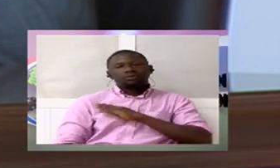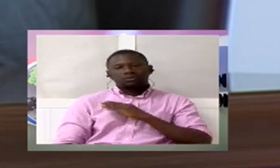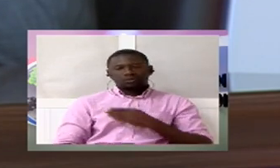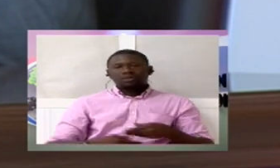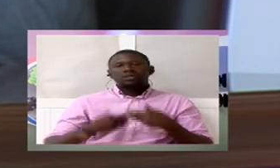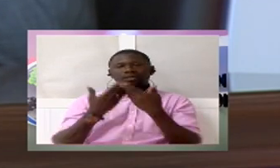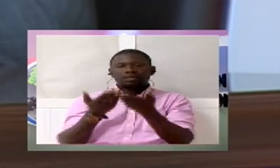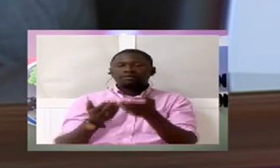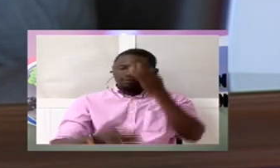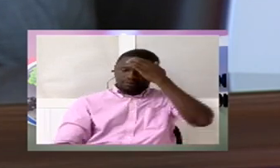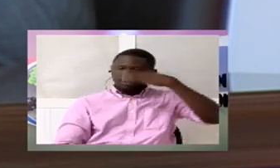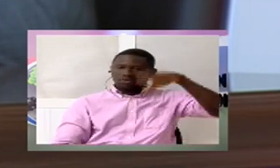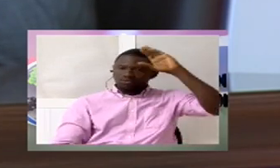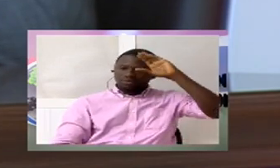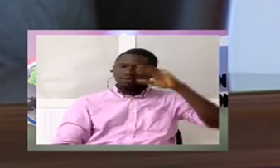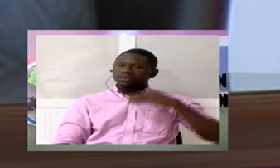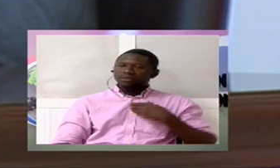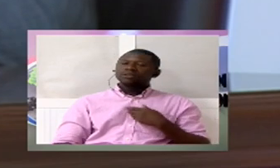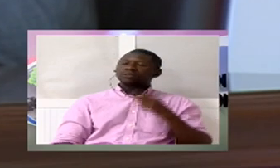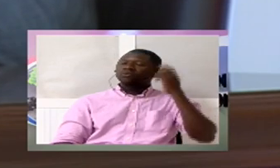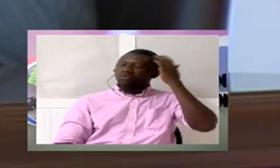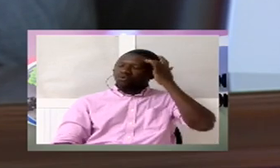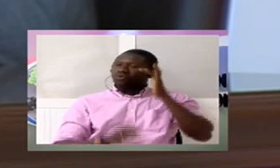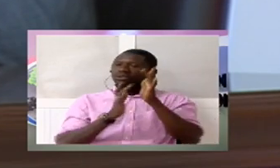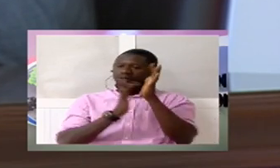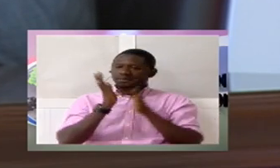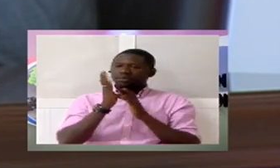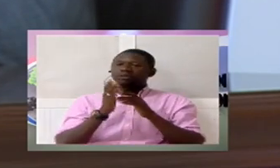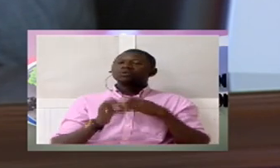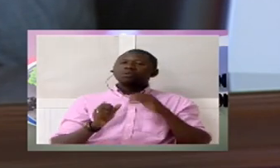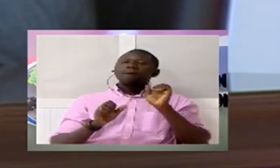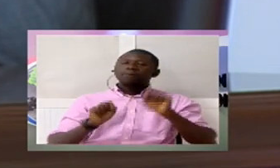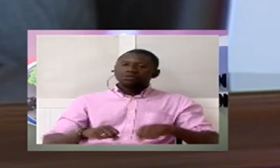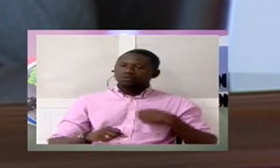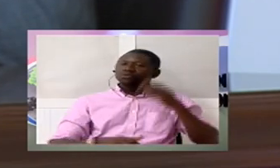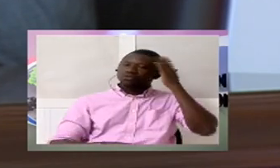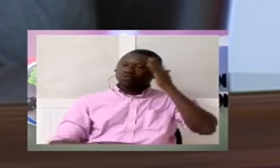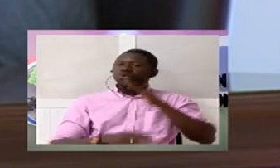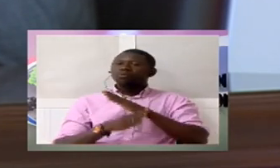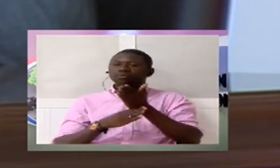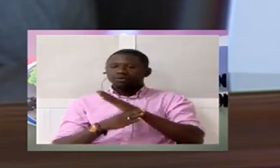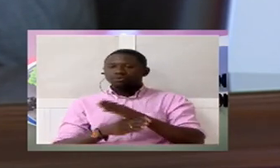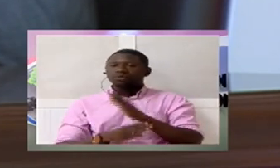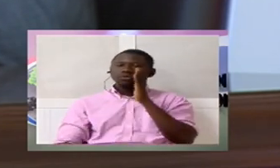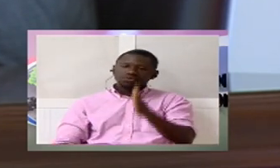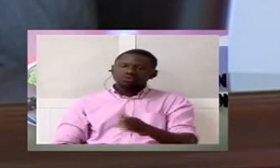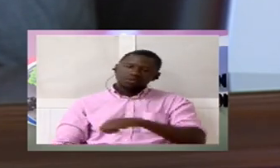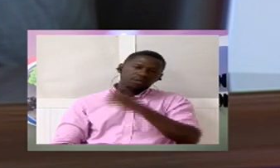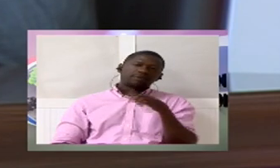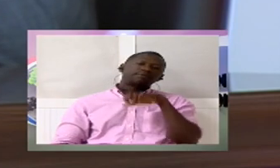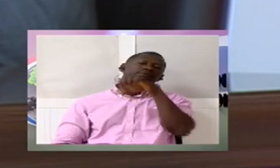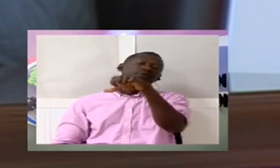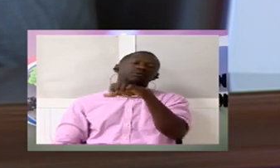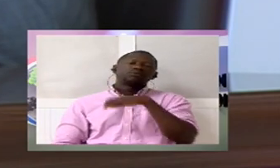the commission the discerning spirit to be able to discern between truth and falsehood. And so we ask